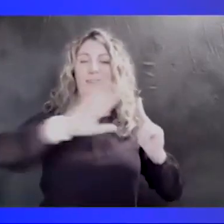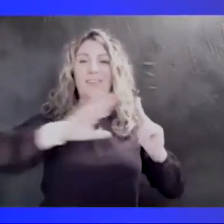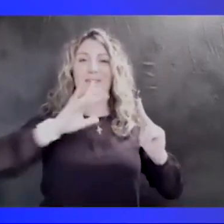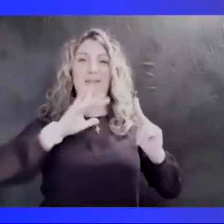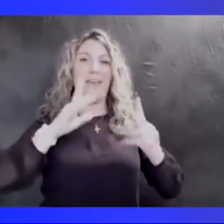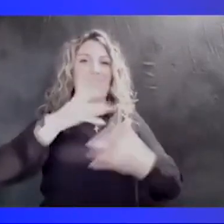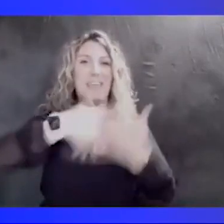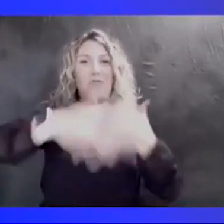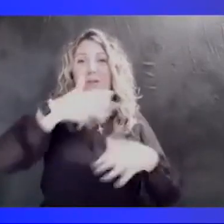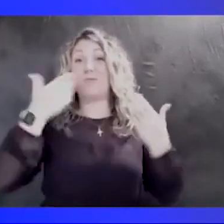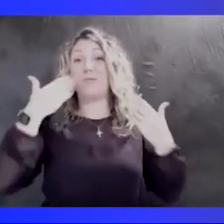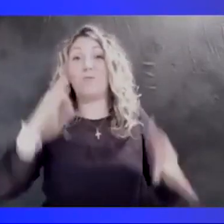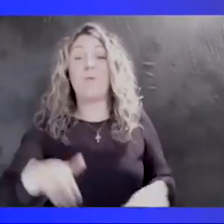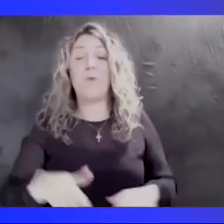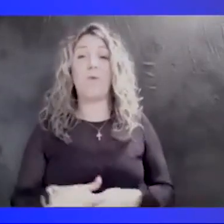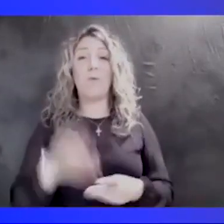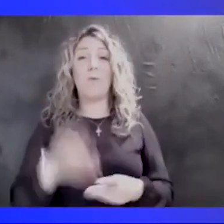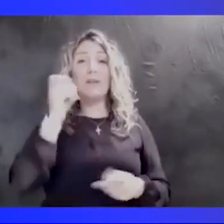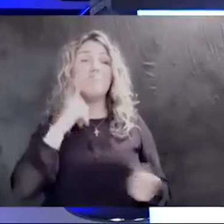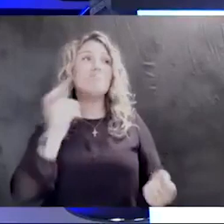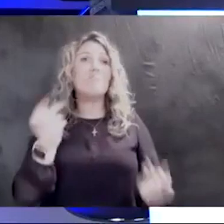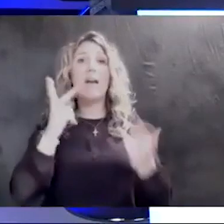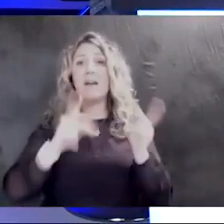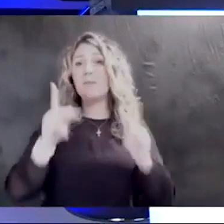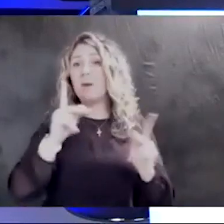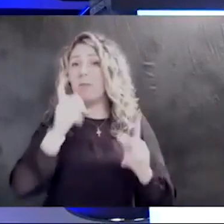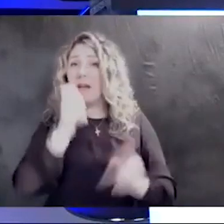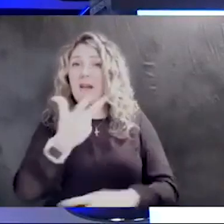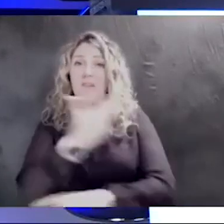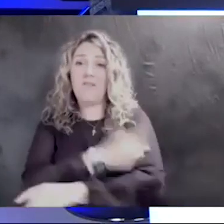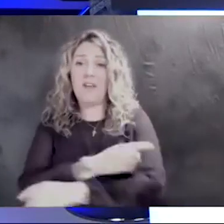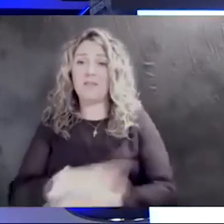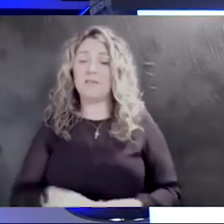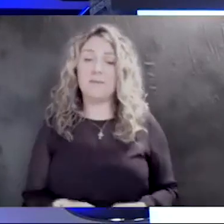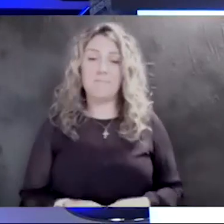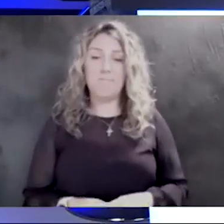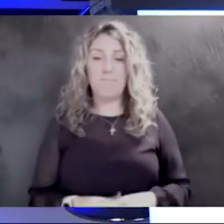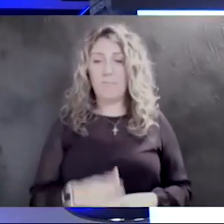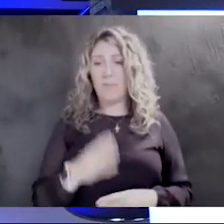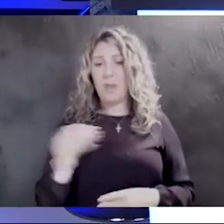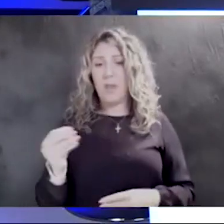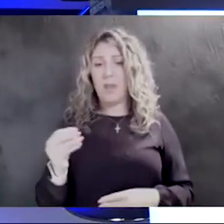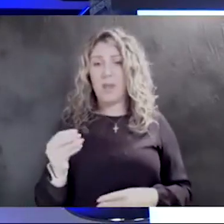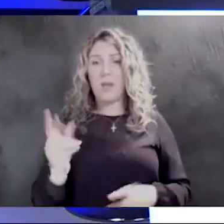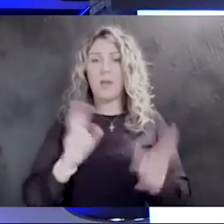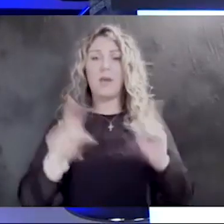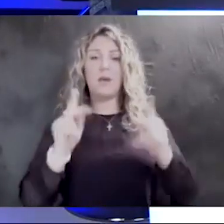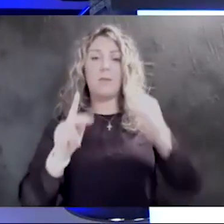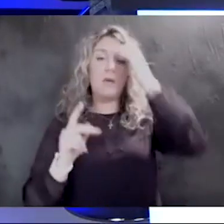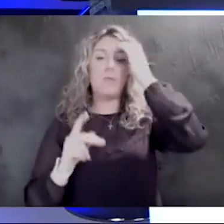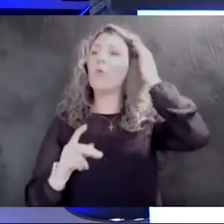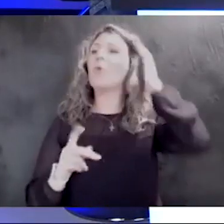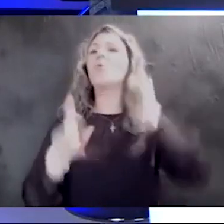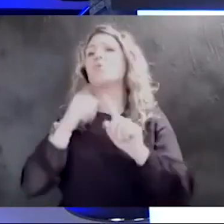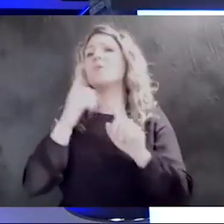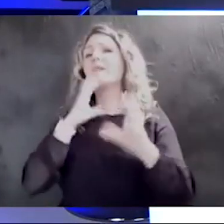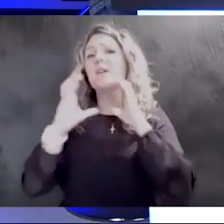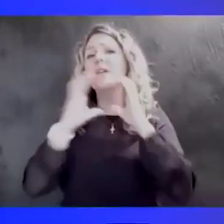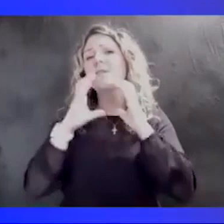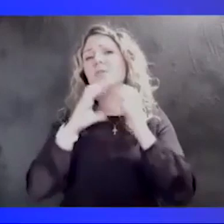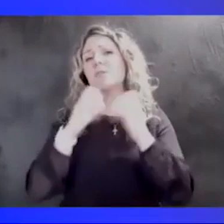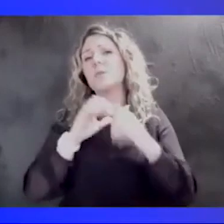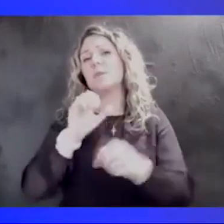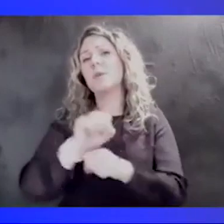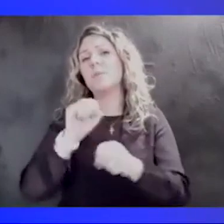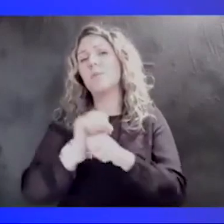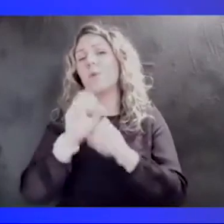there is a large volume of folks out there who are unvaccinated. And do we distinguish for those who are vaccinated or unvaccinated when you have those conversations with our employees? Say that